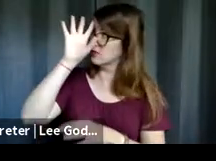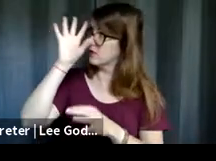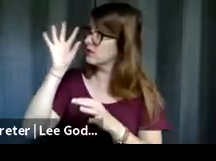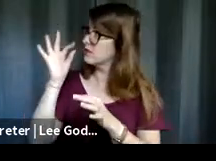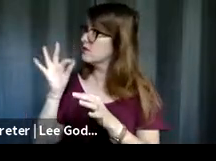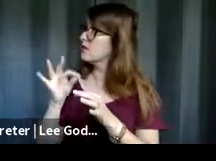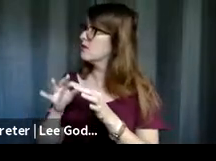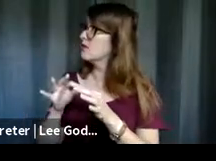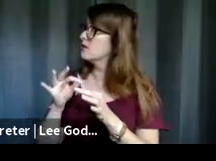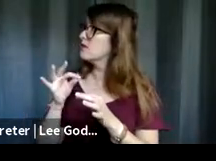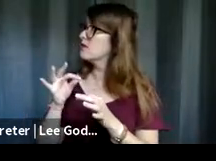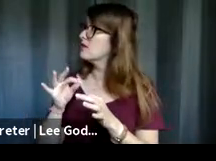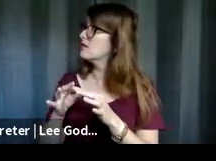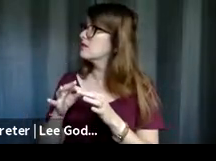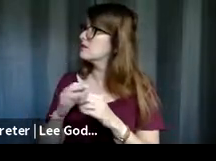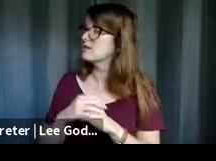confidence is